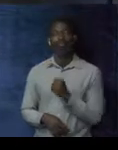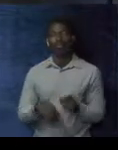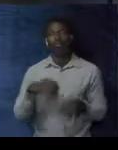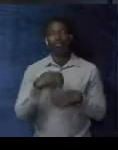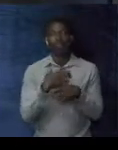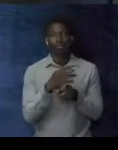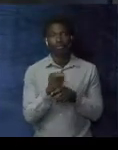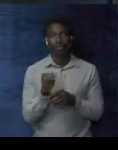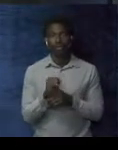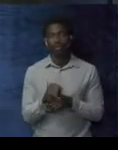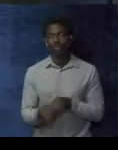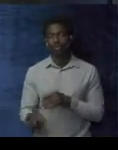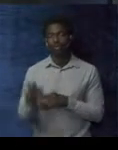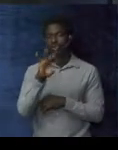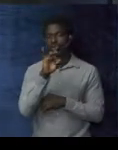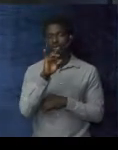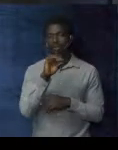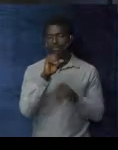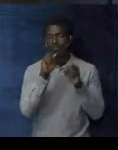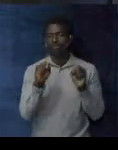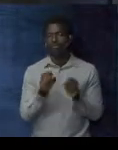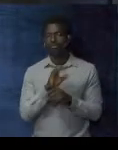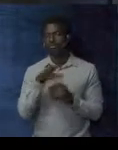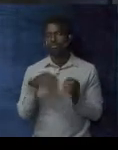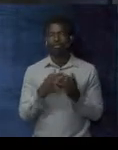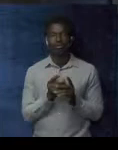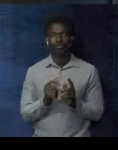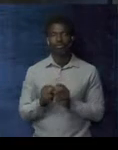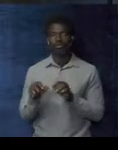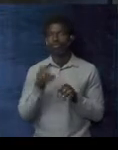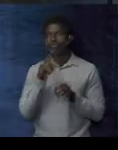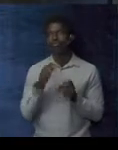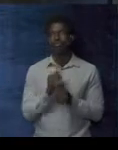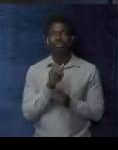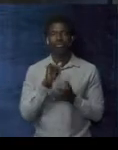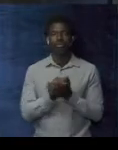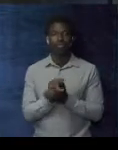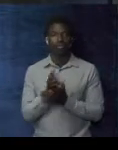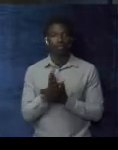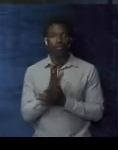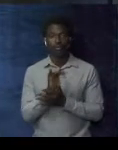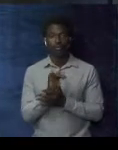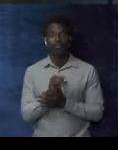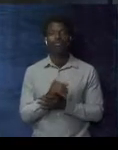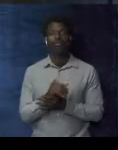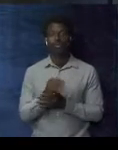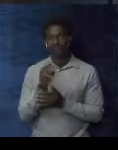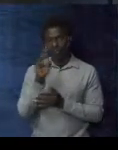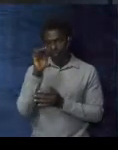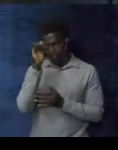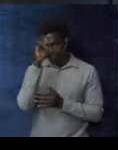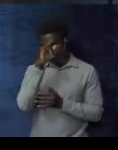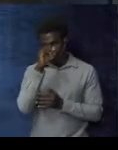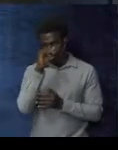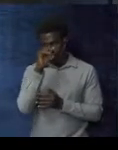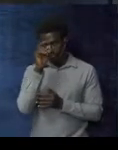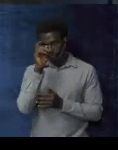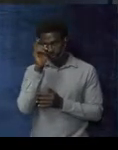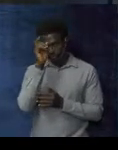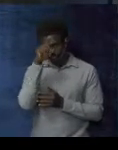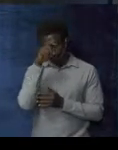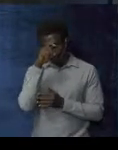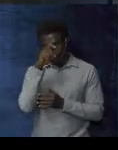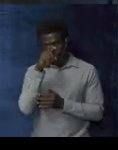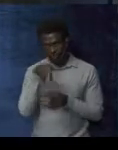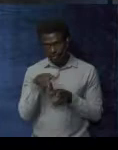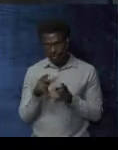That's another square, making 8 squares altogether. Did you get that correctly? Brilliant one. Let's move